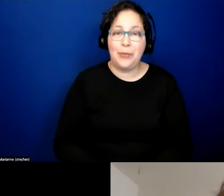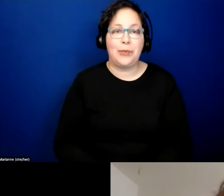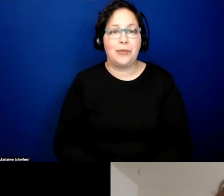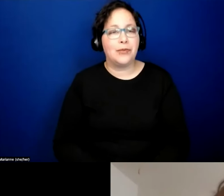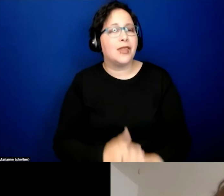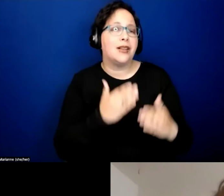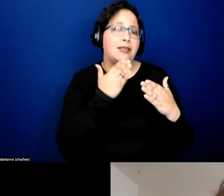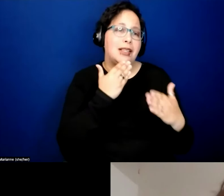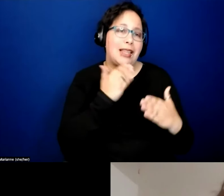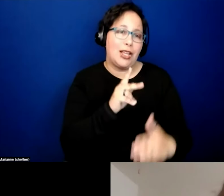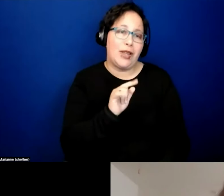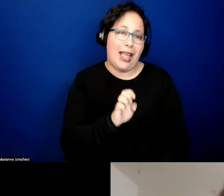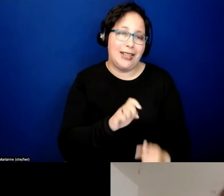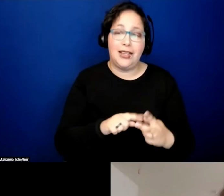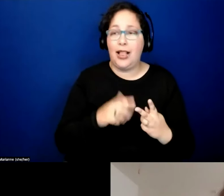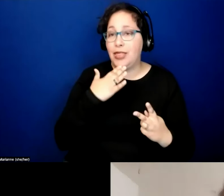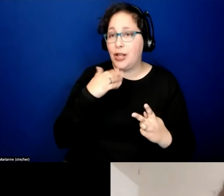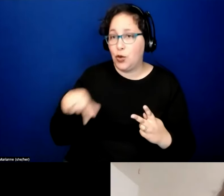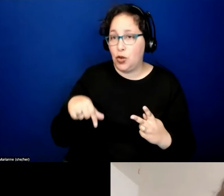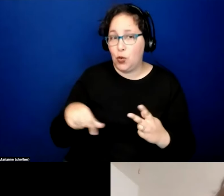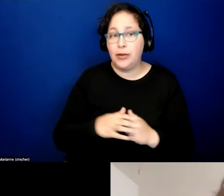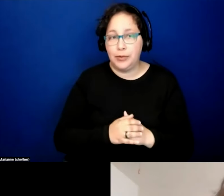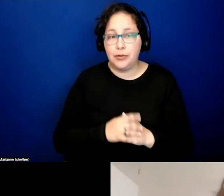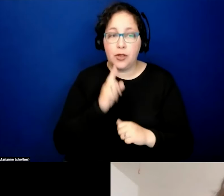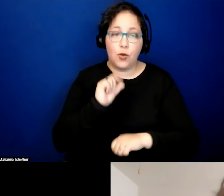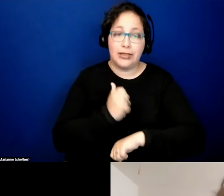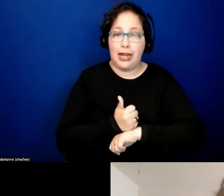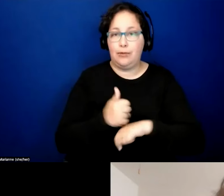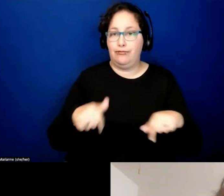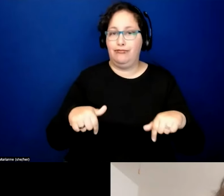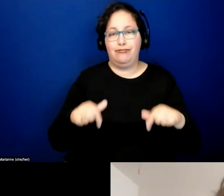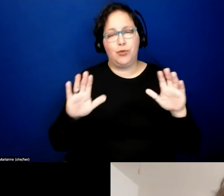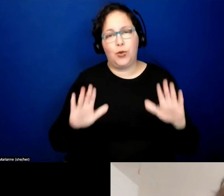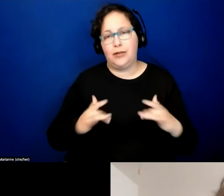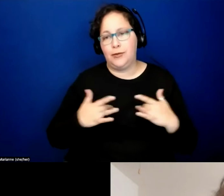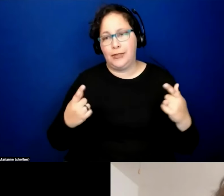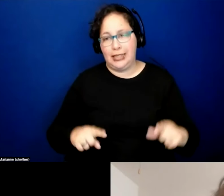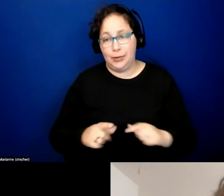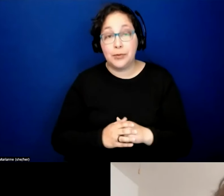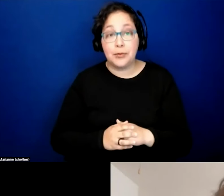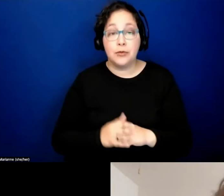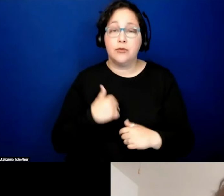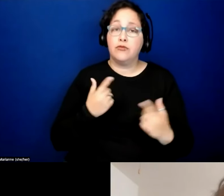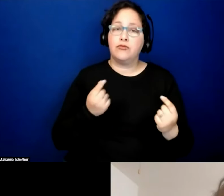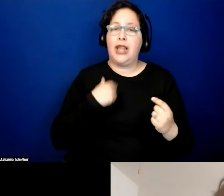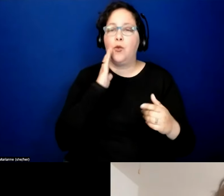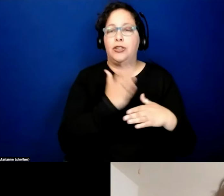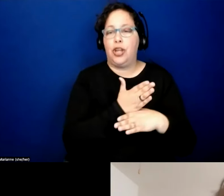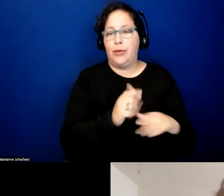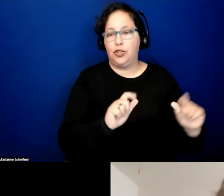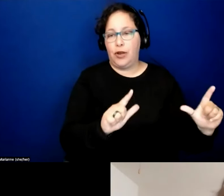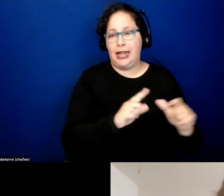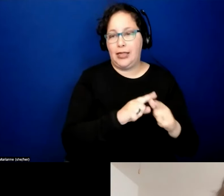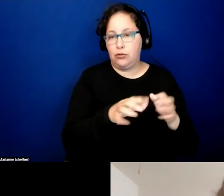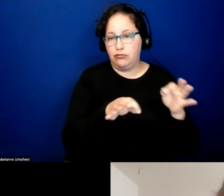Thank you, Kate, and thank you, Q, for organizing this wonderful event. I'm going to share my screen and go over